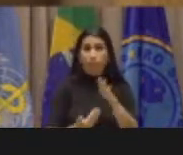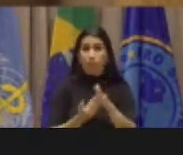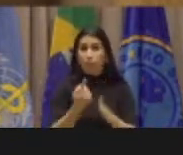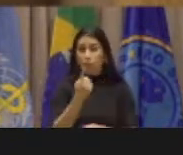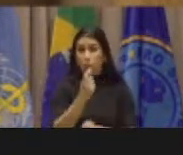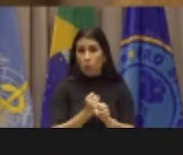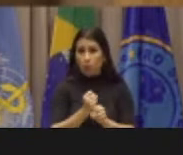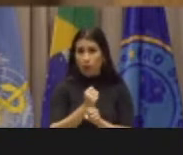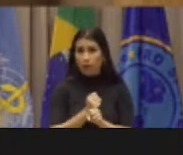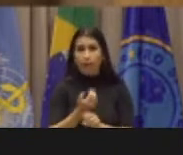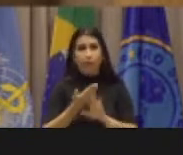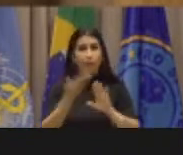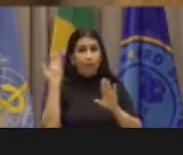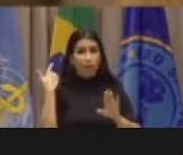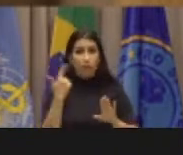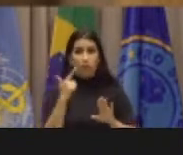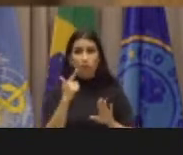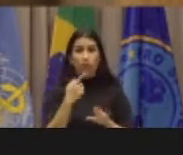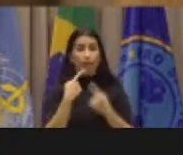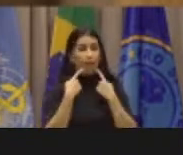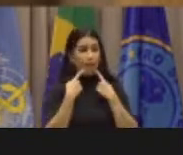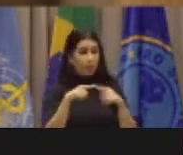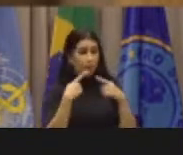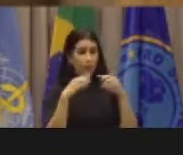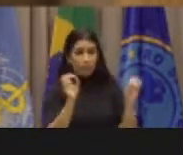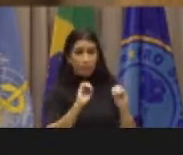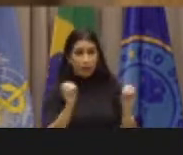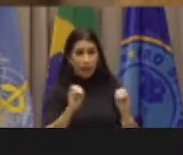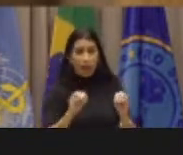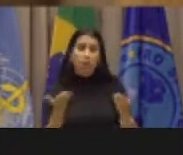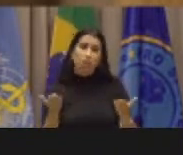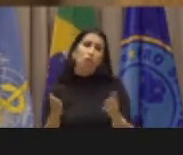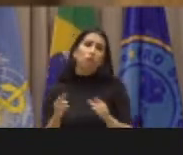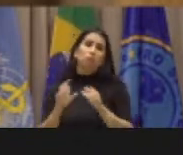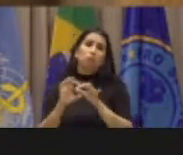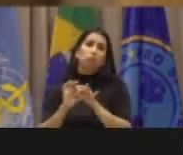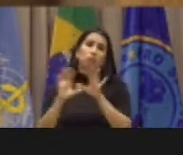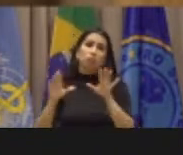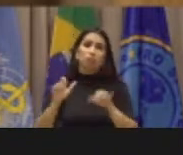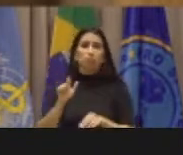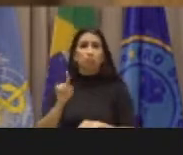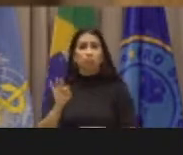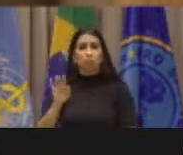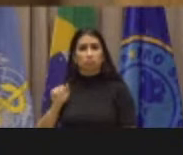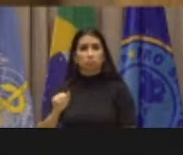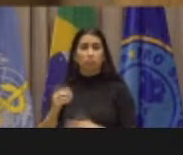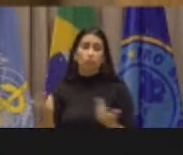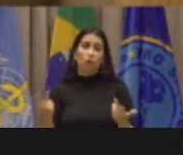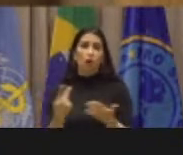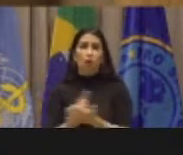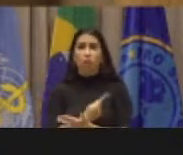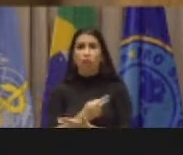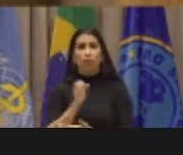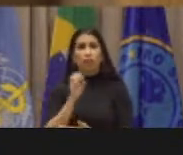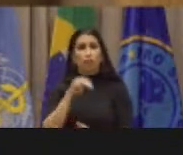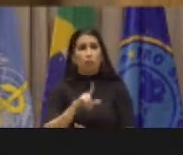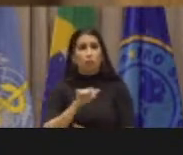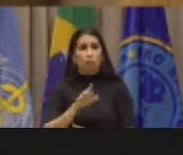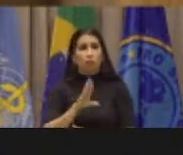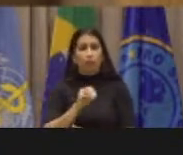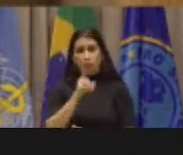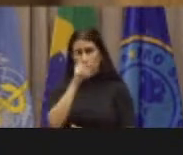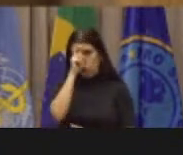followed throughout a year. But if they had no complaints throughout a year, we just let them go like in a